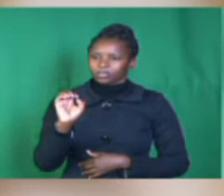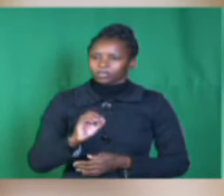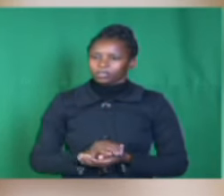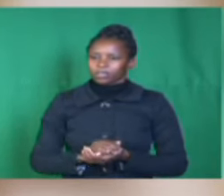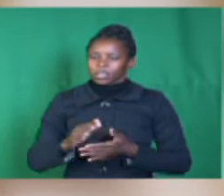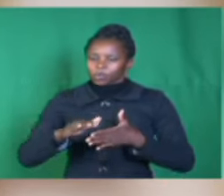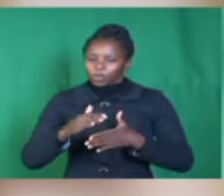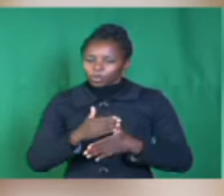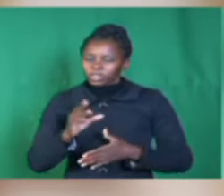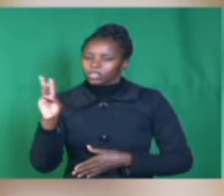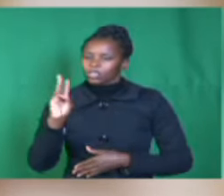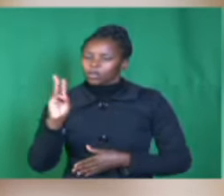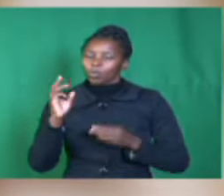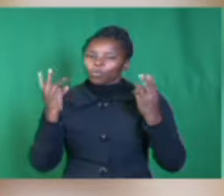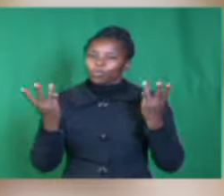the Europeans